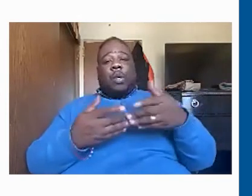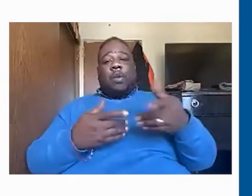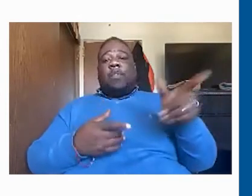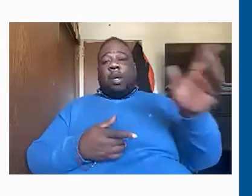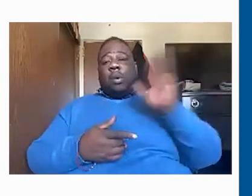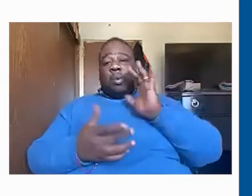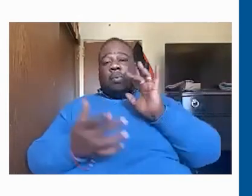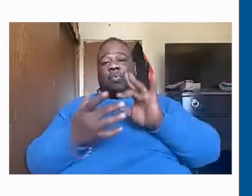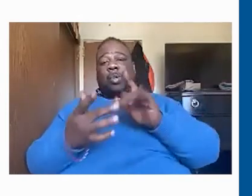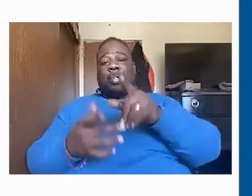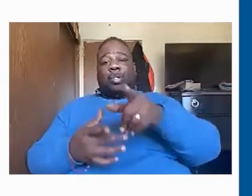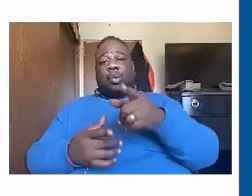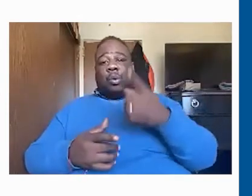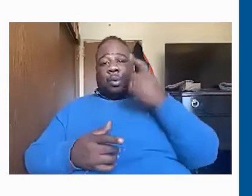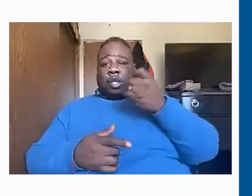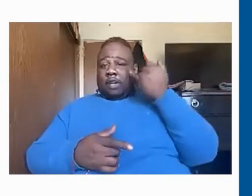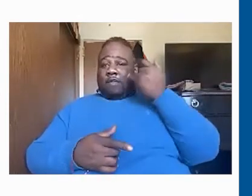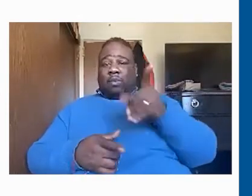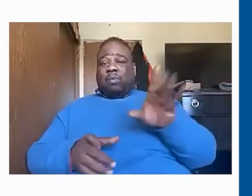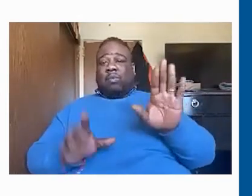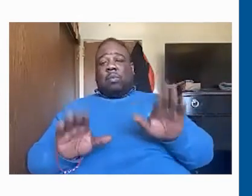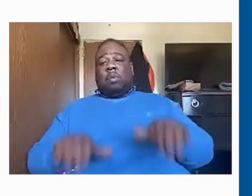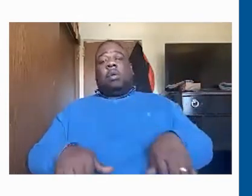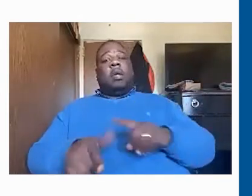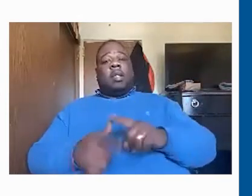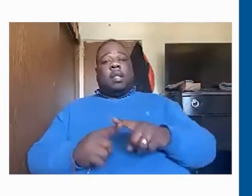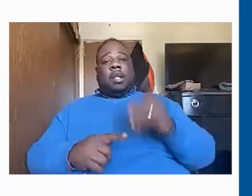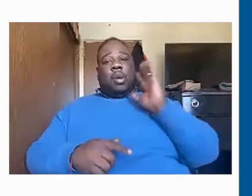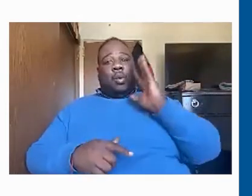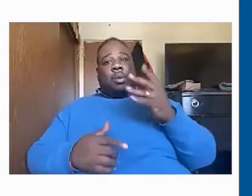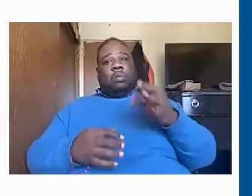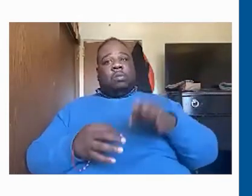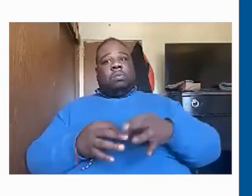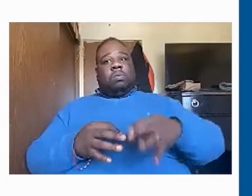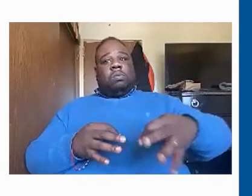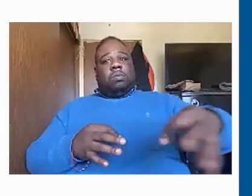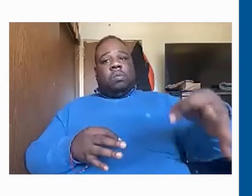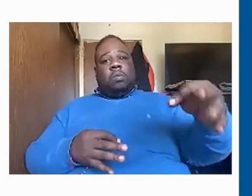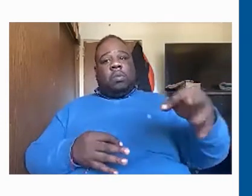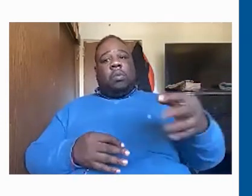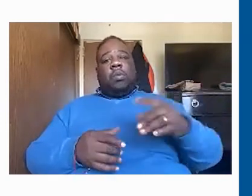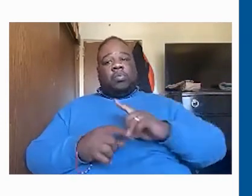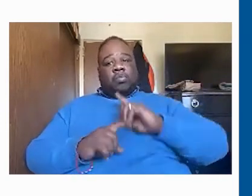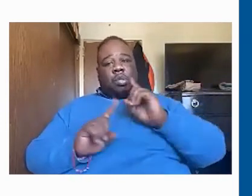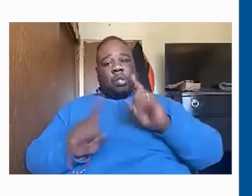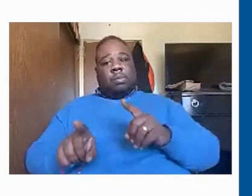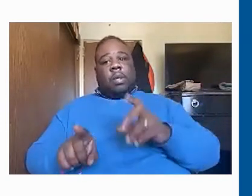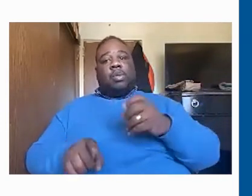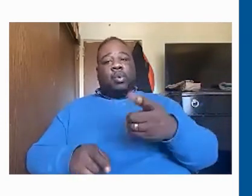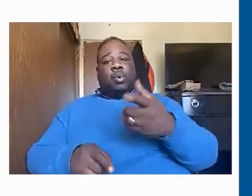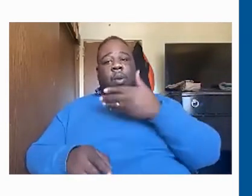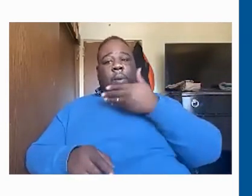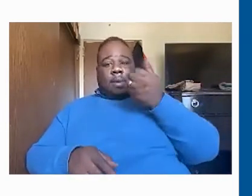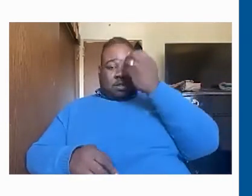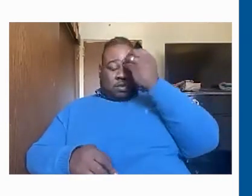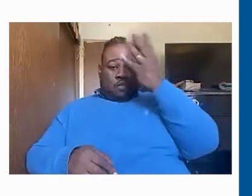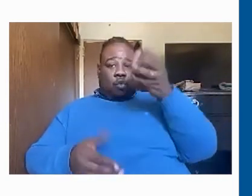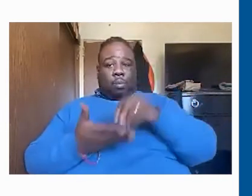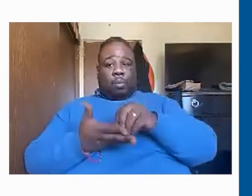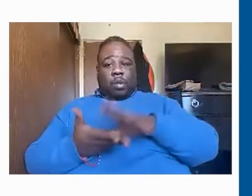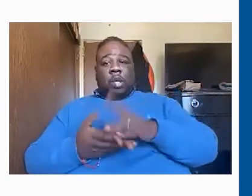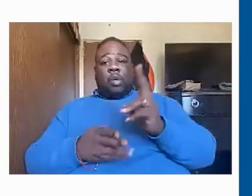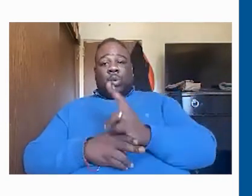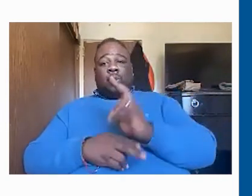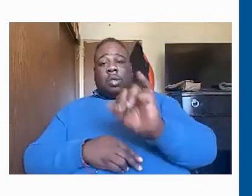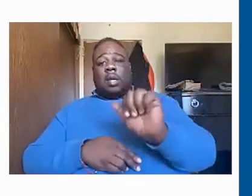So that's the stay informed section. And again, our website is nyc.gov/emergency management. You can obtain additional